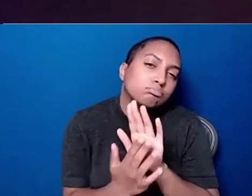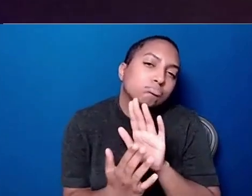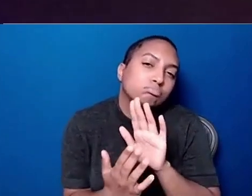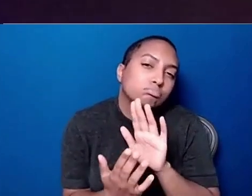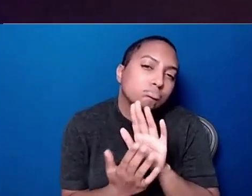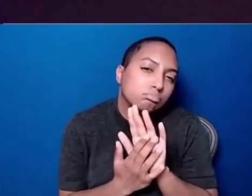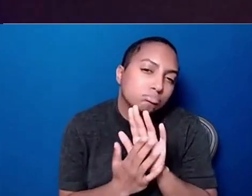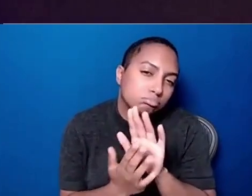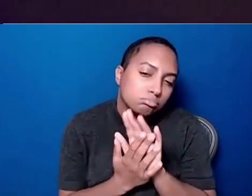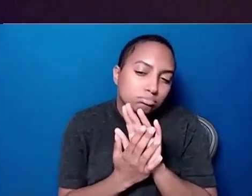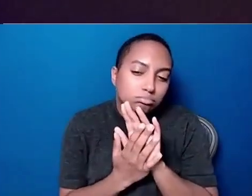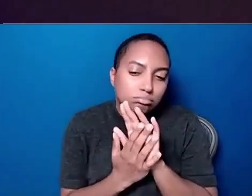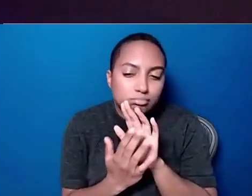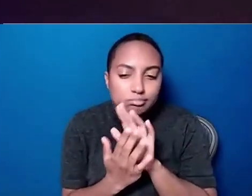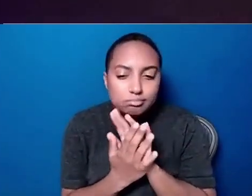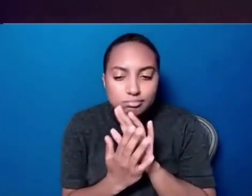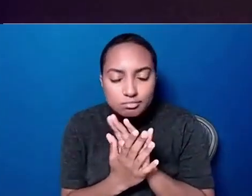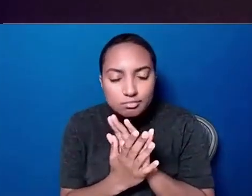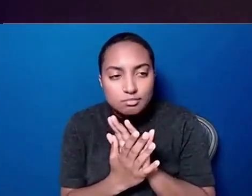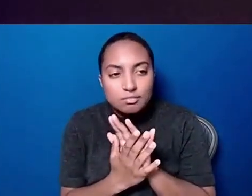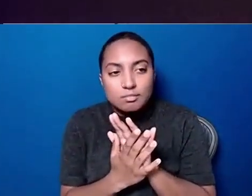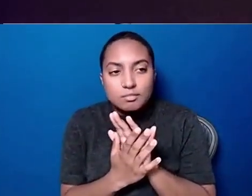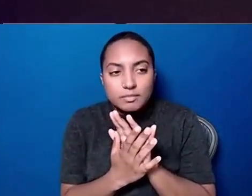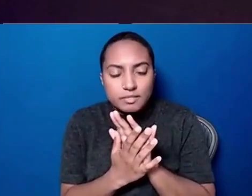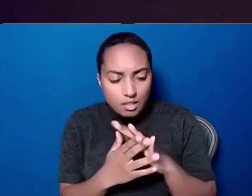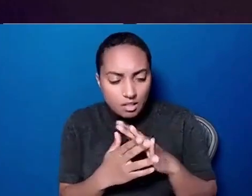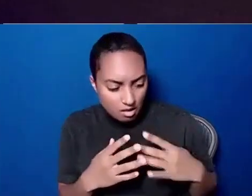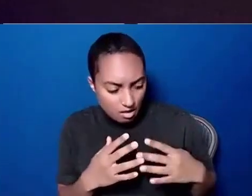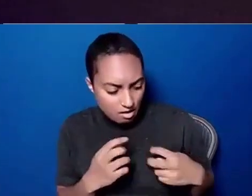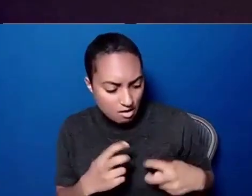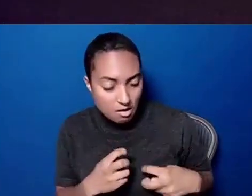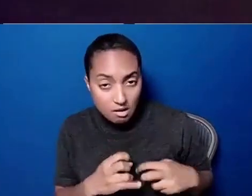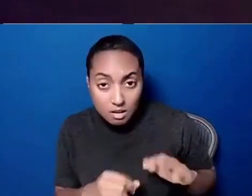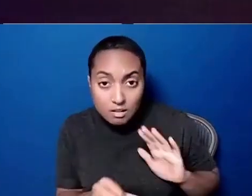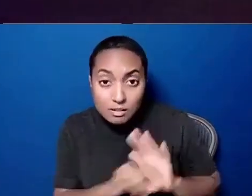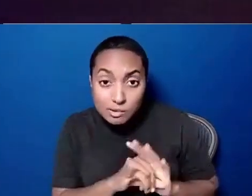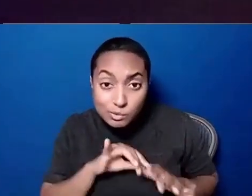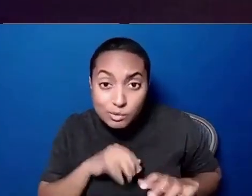if there is some grief there, fam.